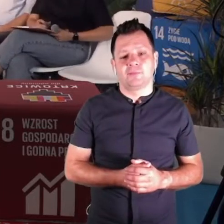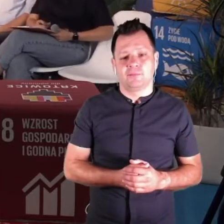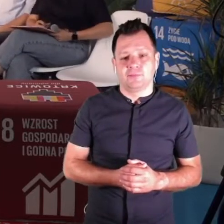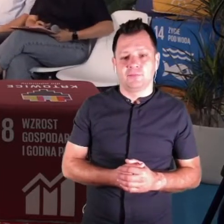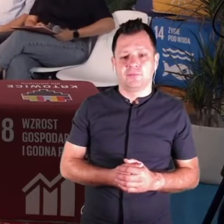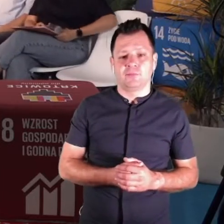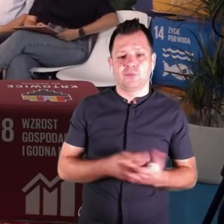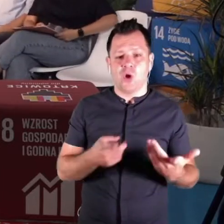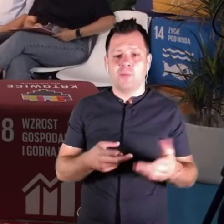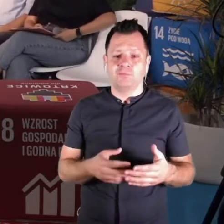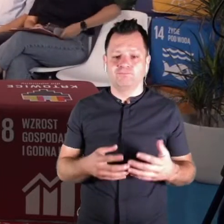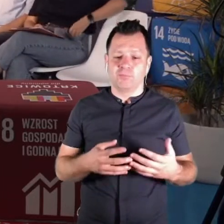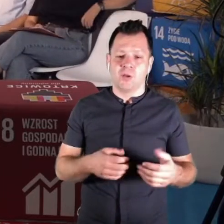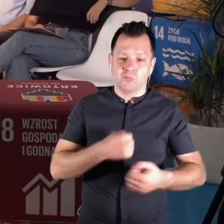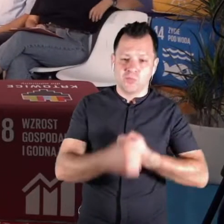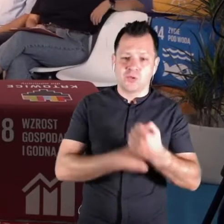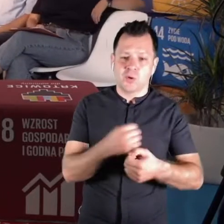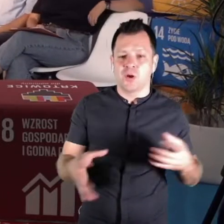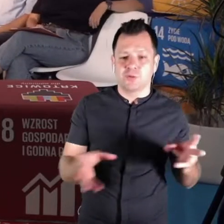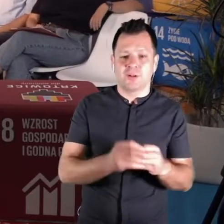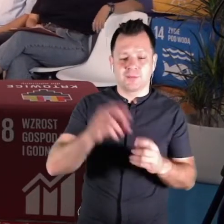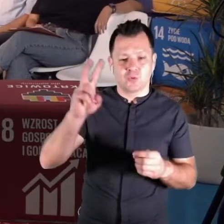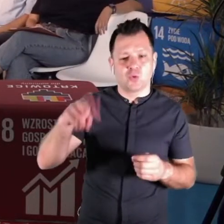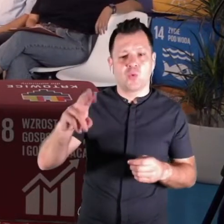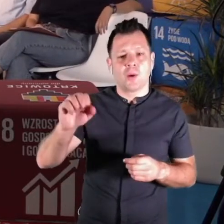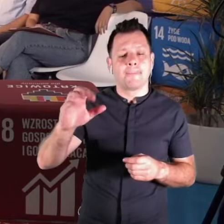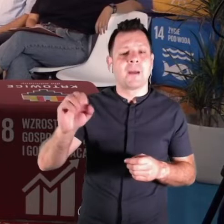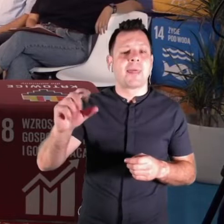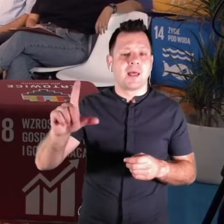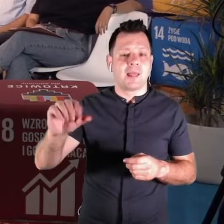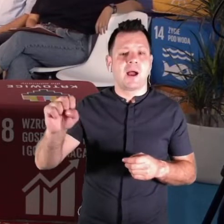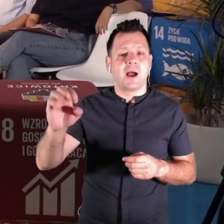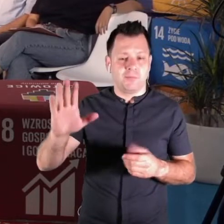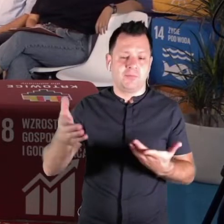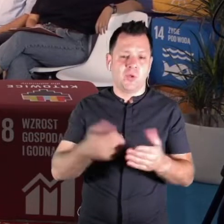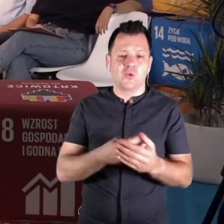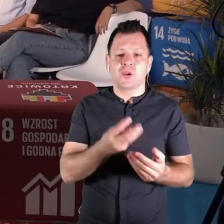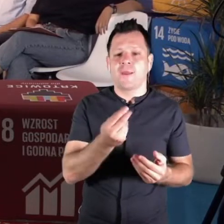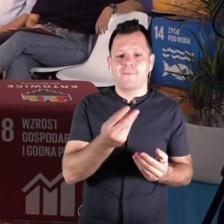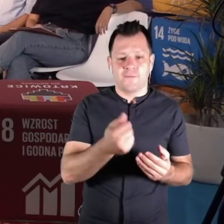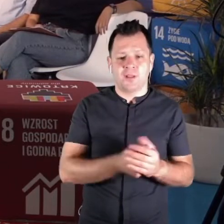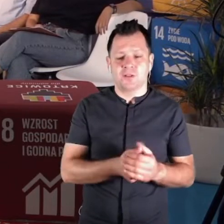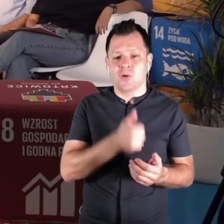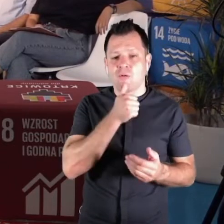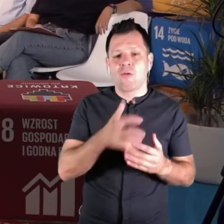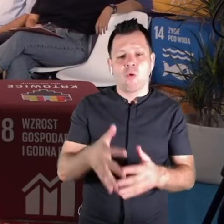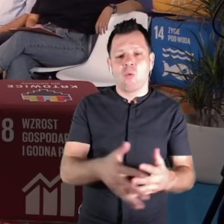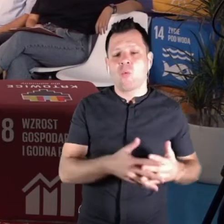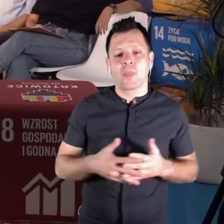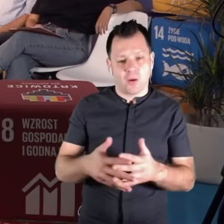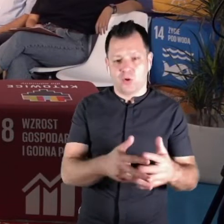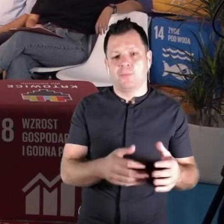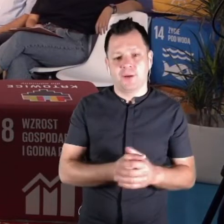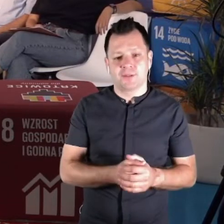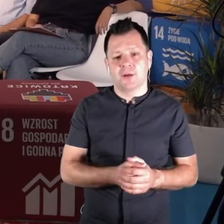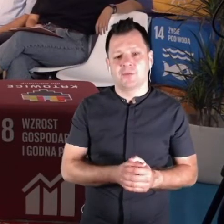concept, and we have the great opportunity, thanks to EU funding, to Ministry of Development Funds and Regional Policy, as well as support of the knowledge